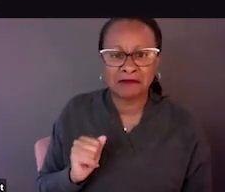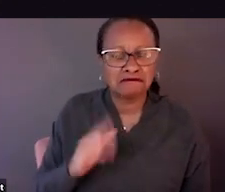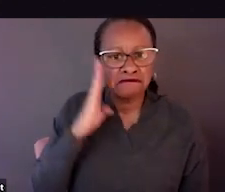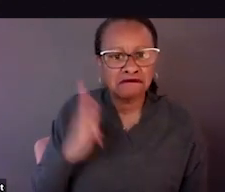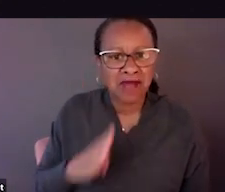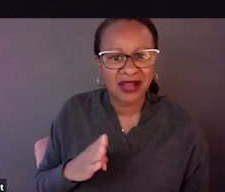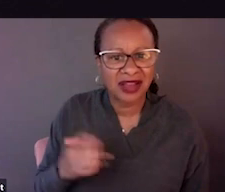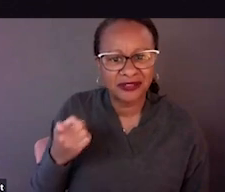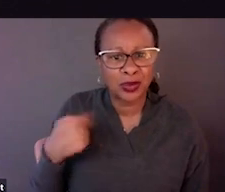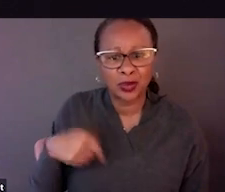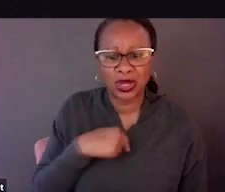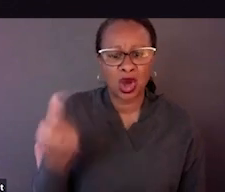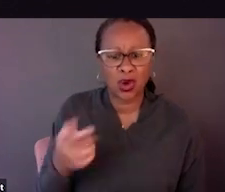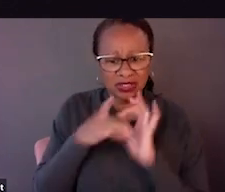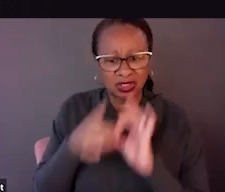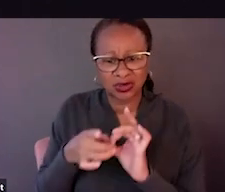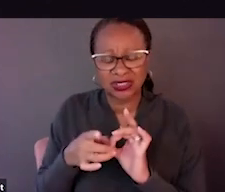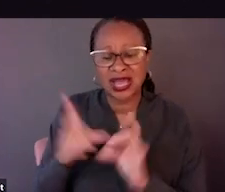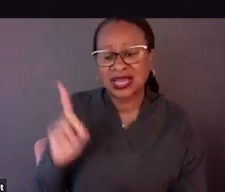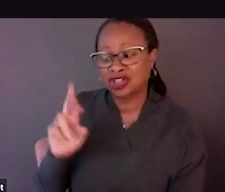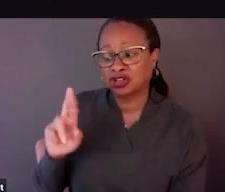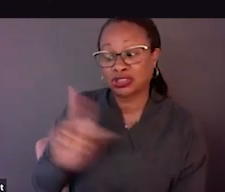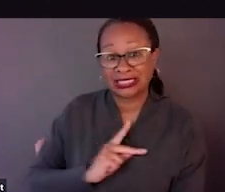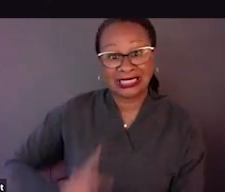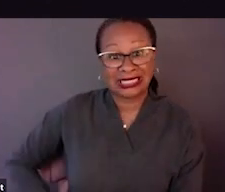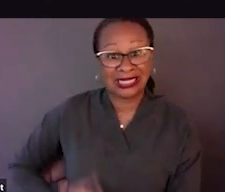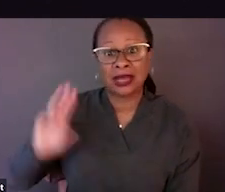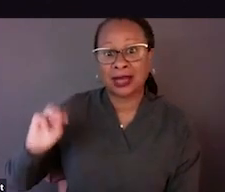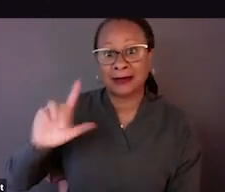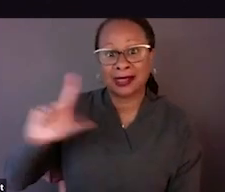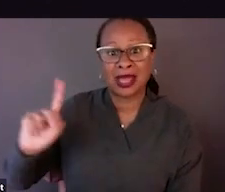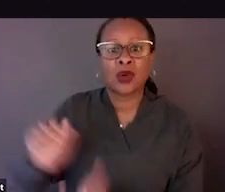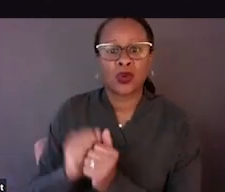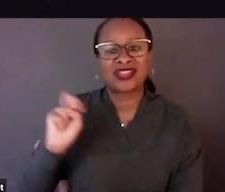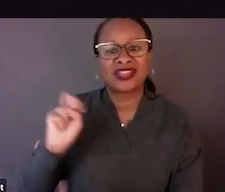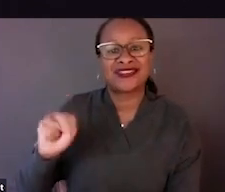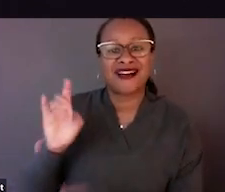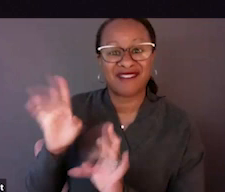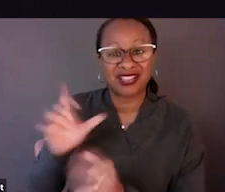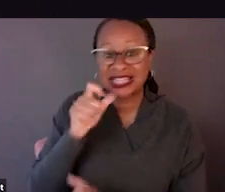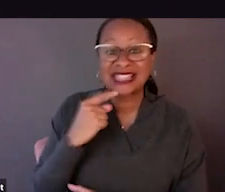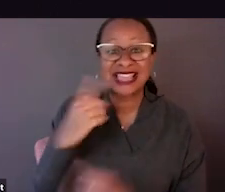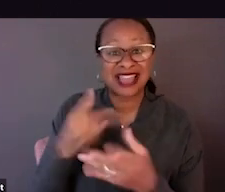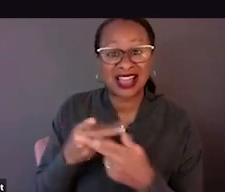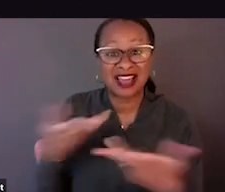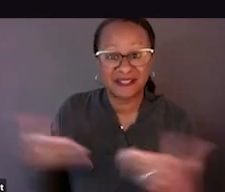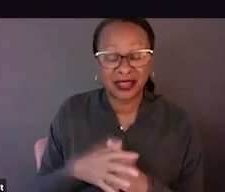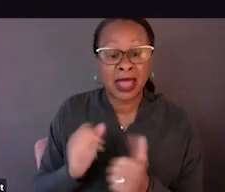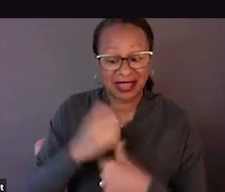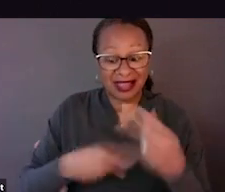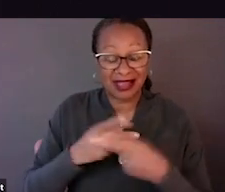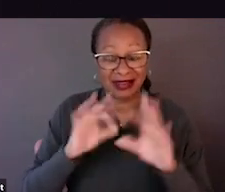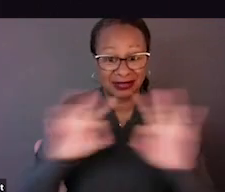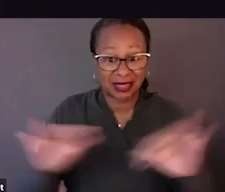we always associate Dr. King with nonviolence and not saying those, making those types of statements. And of